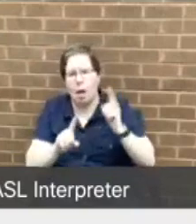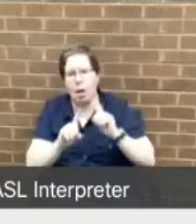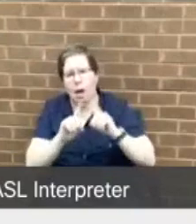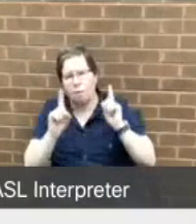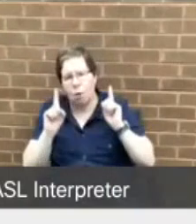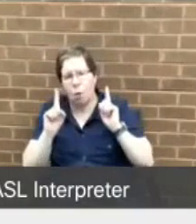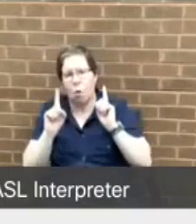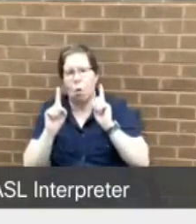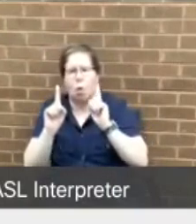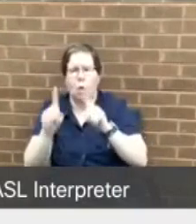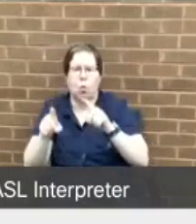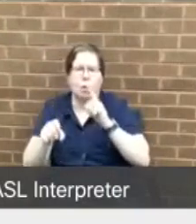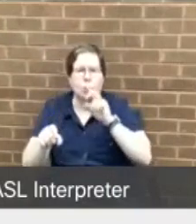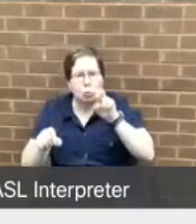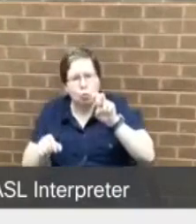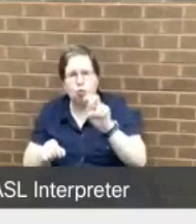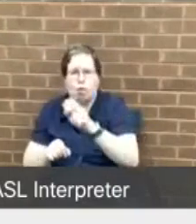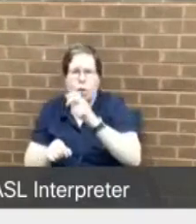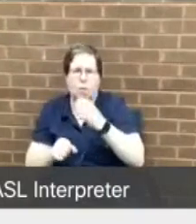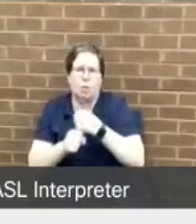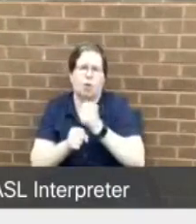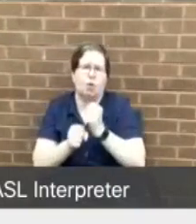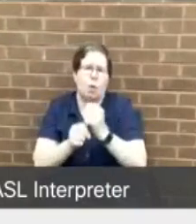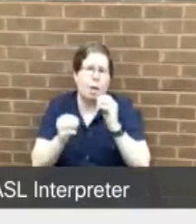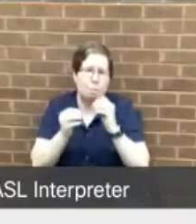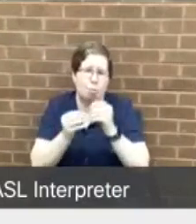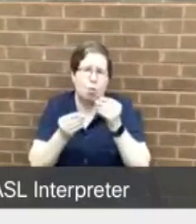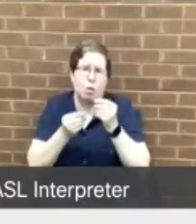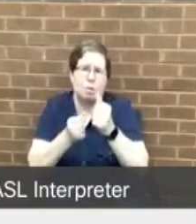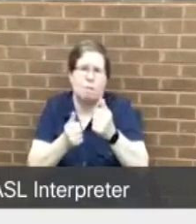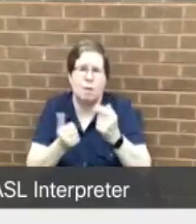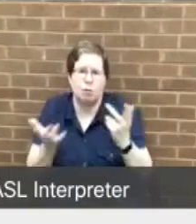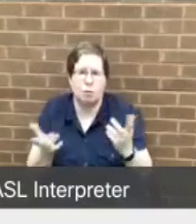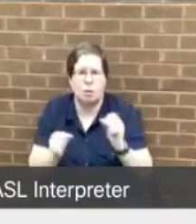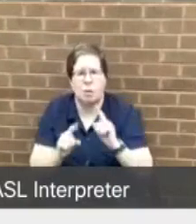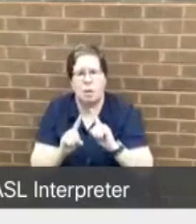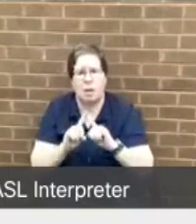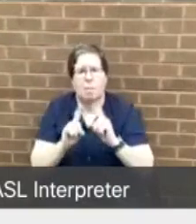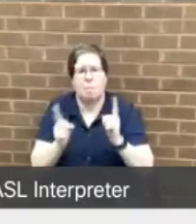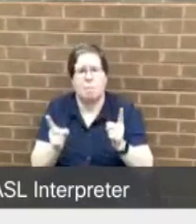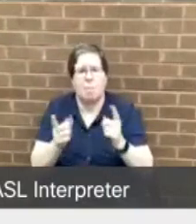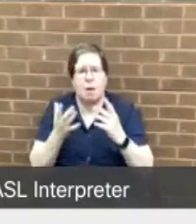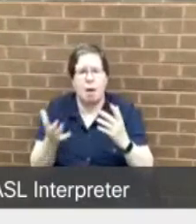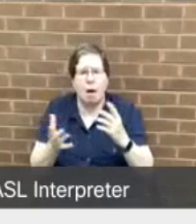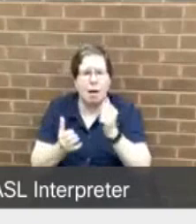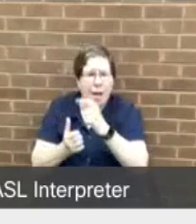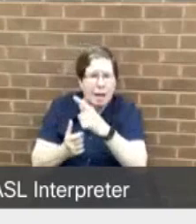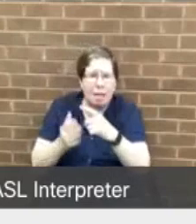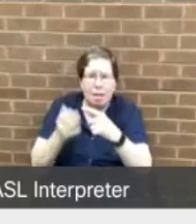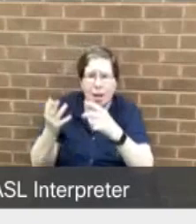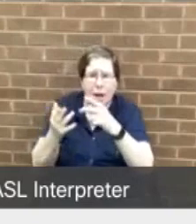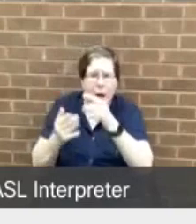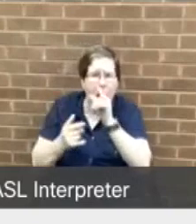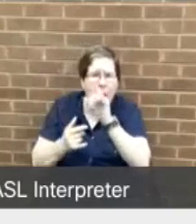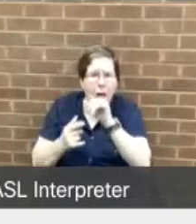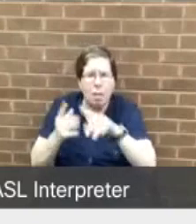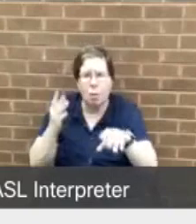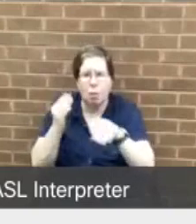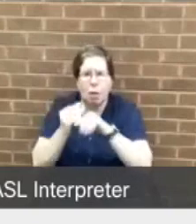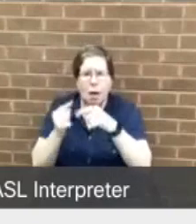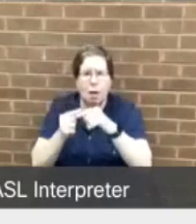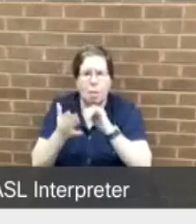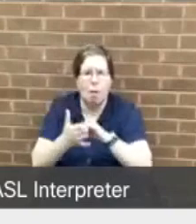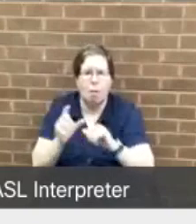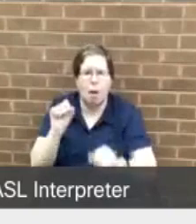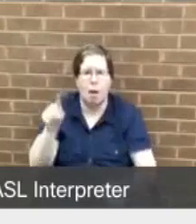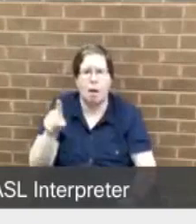all the way up to kind of make that transfer and create some more efficiencies. But Holly, anything else kind of come into mind as we think about